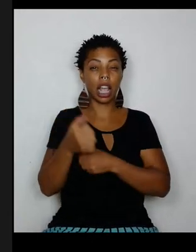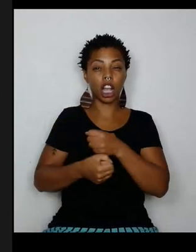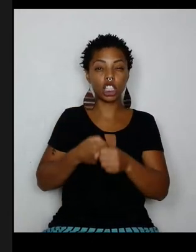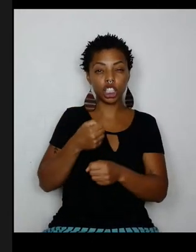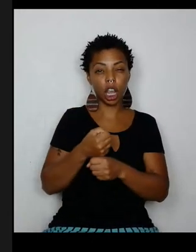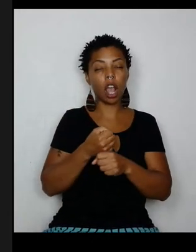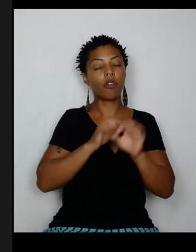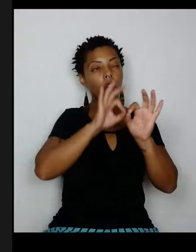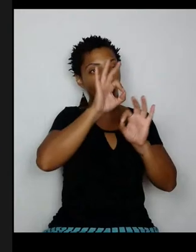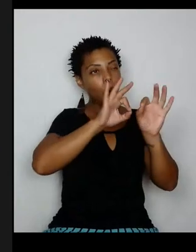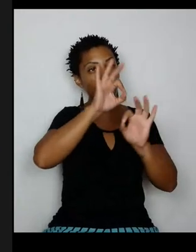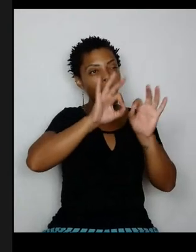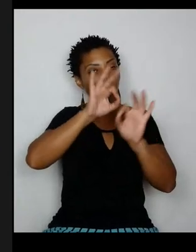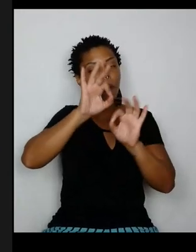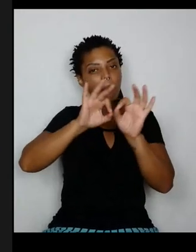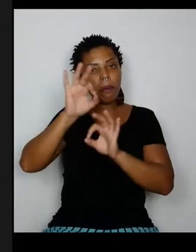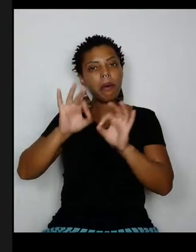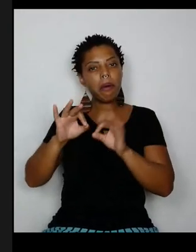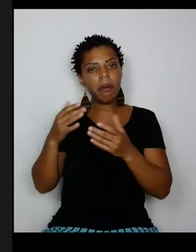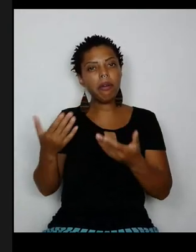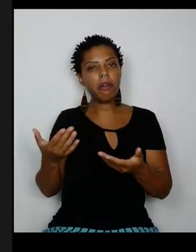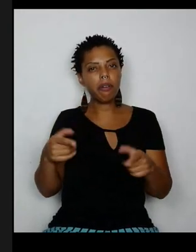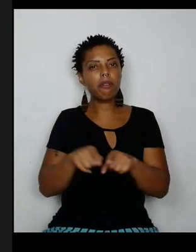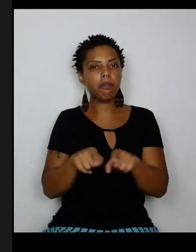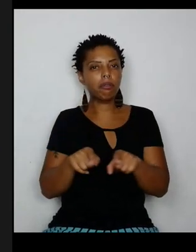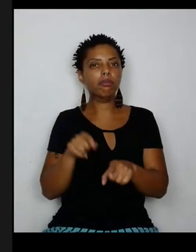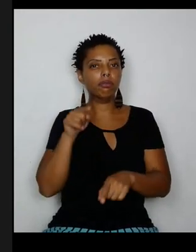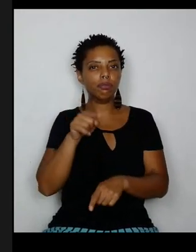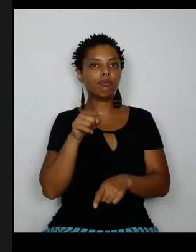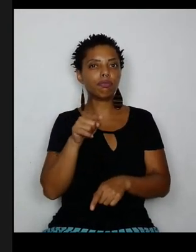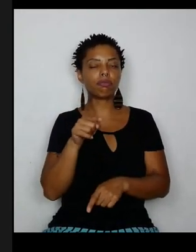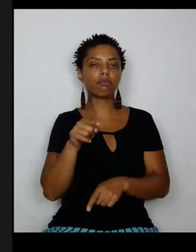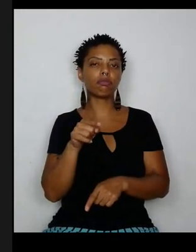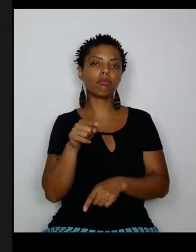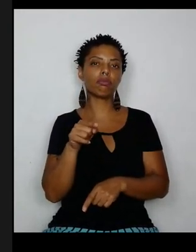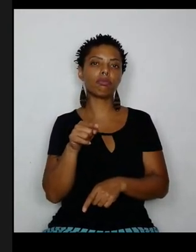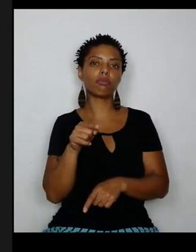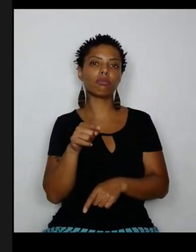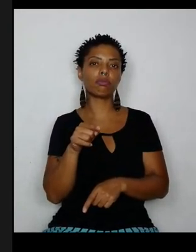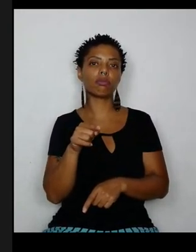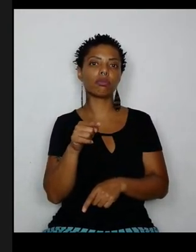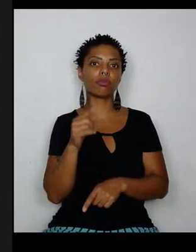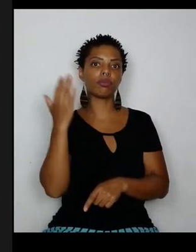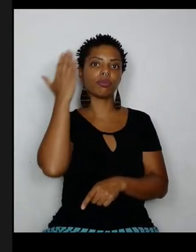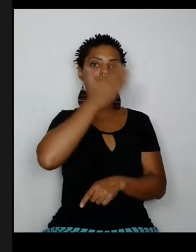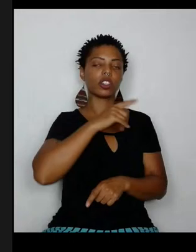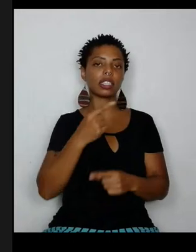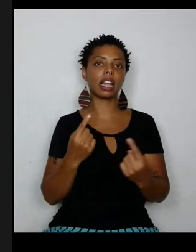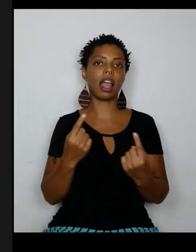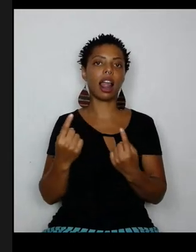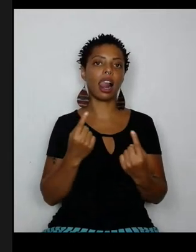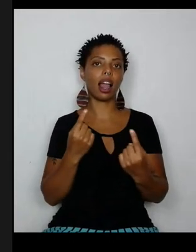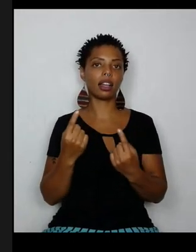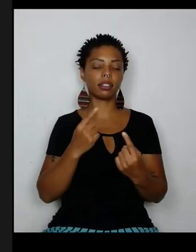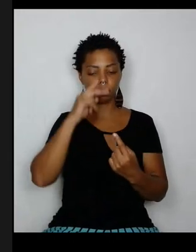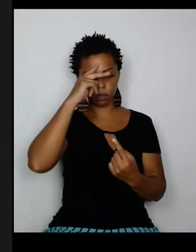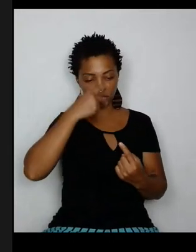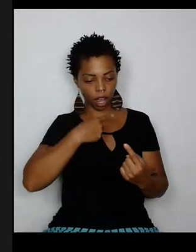we could see that this artwork was recovered it was repaired